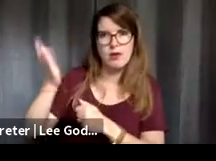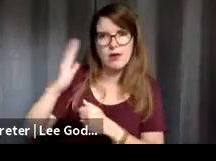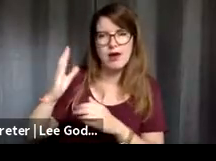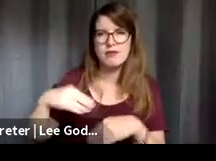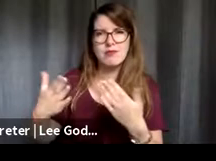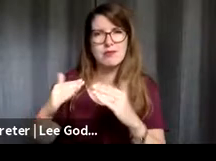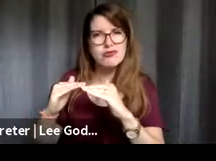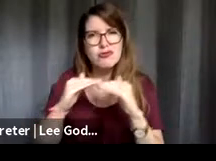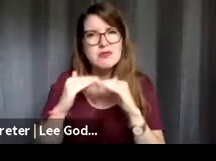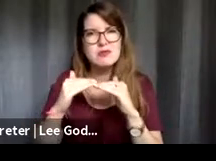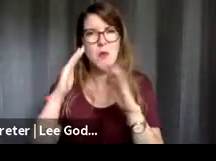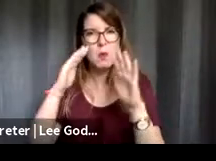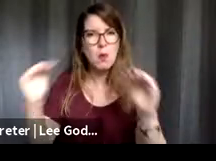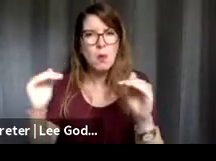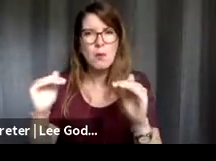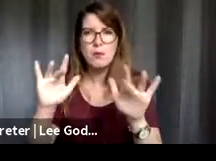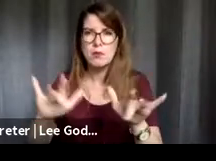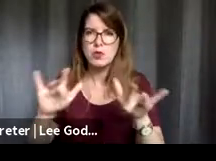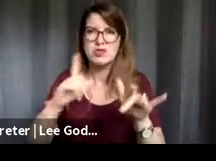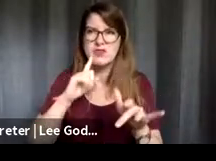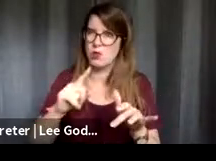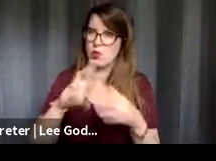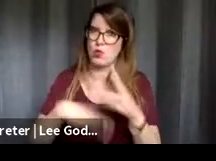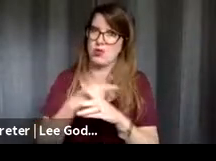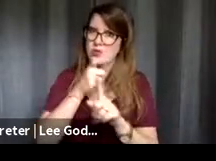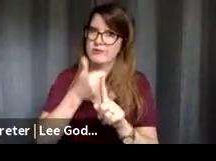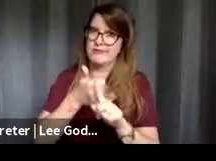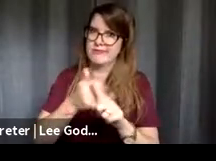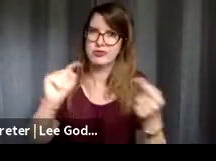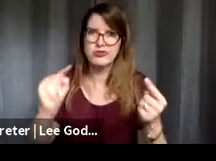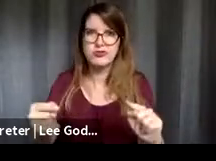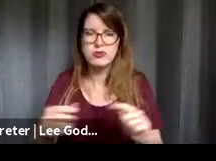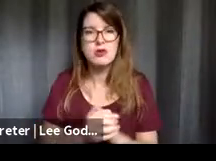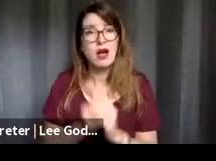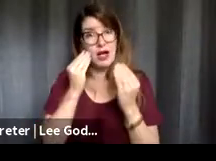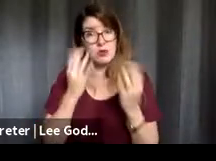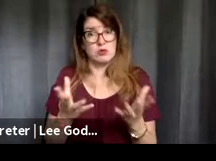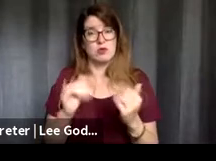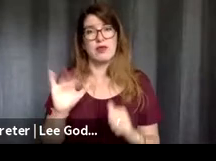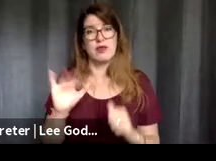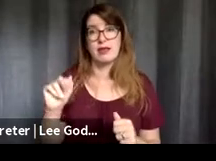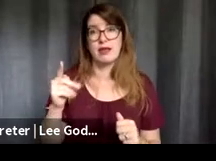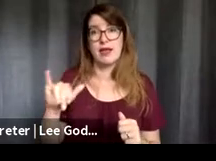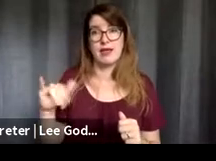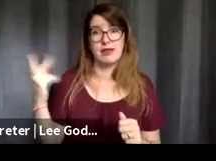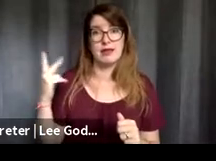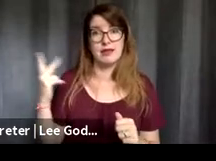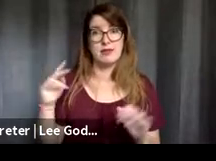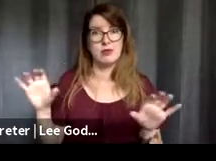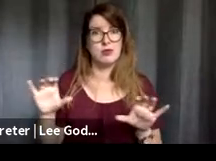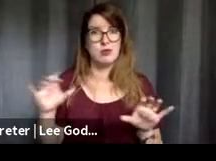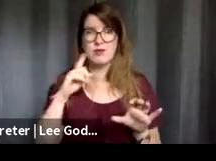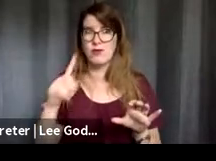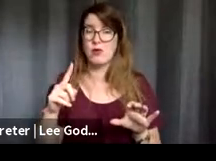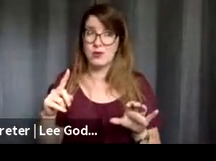justice and hope and mercy to a hurting world. And I told you, you know, Kathy and I have been doing this